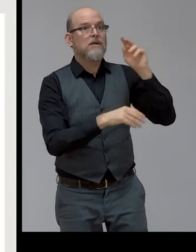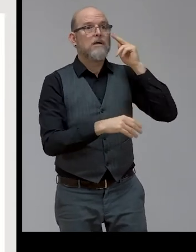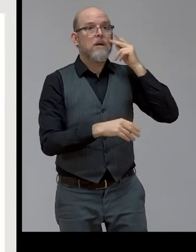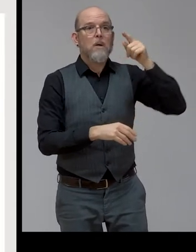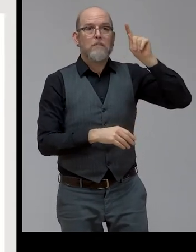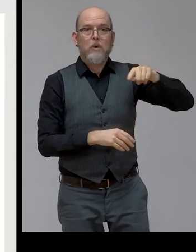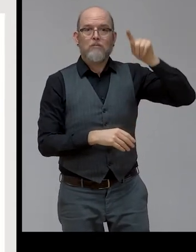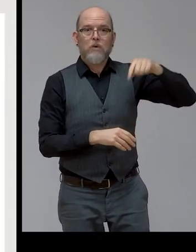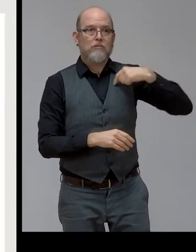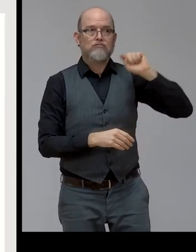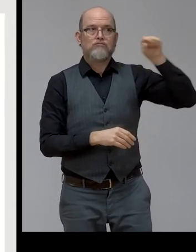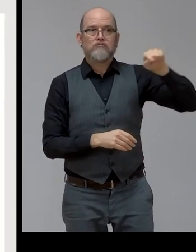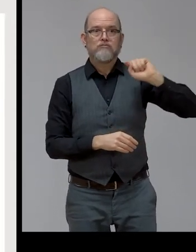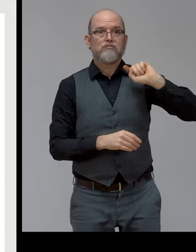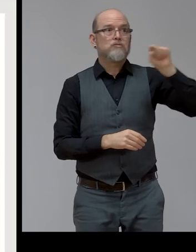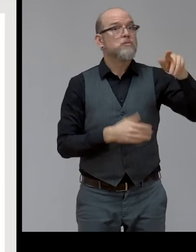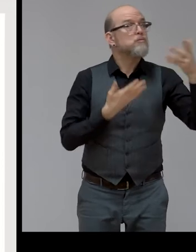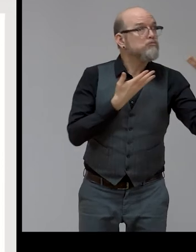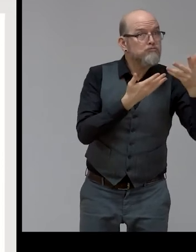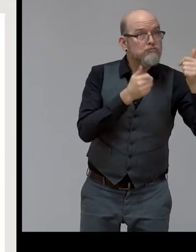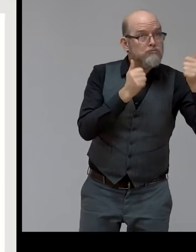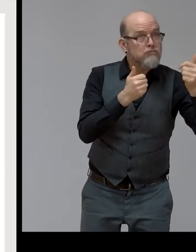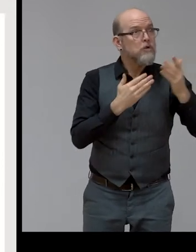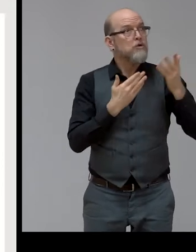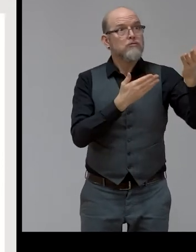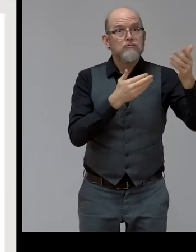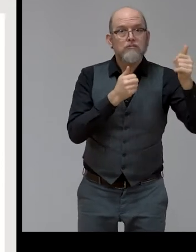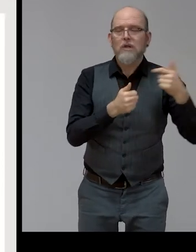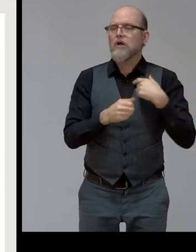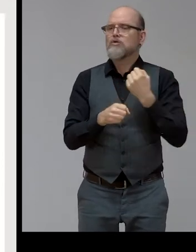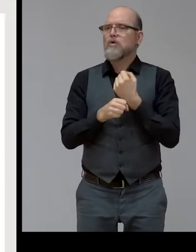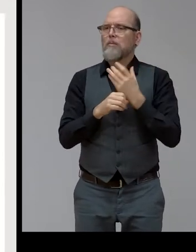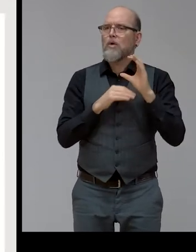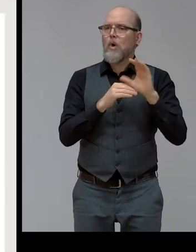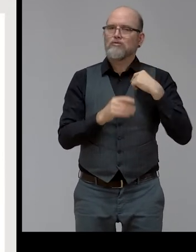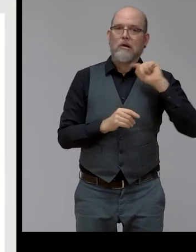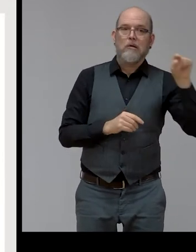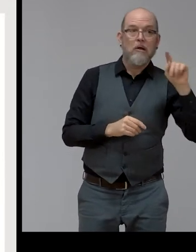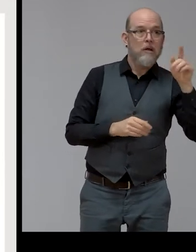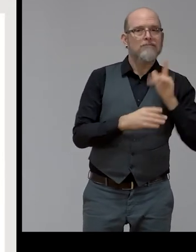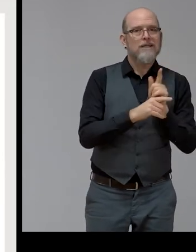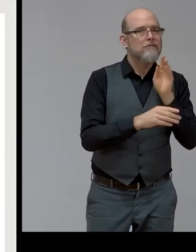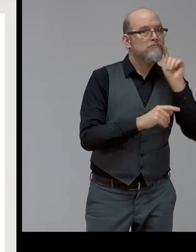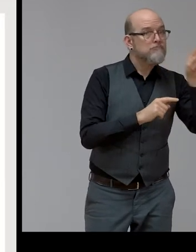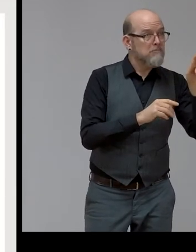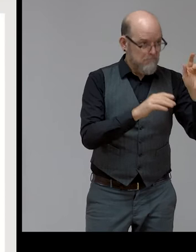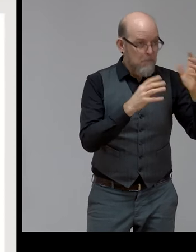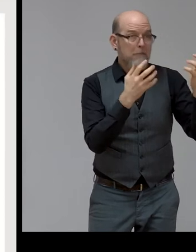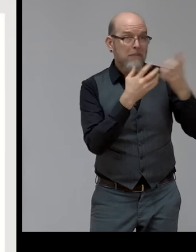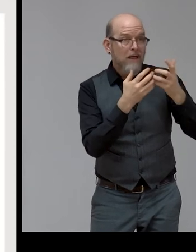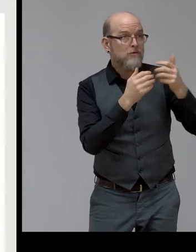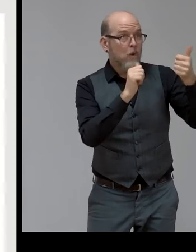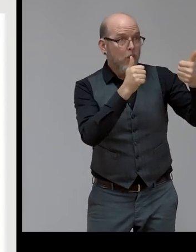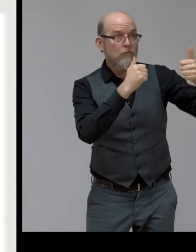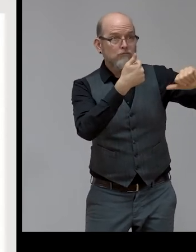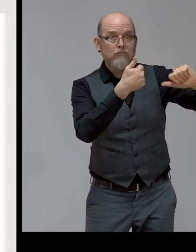They're always there, the job coach, they're always there, and they provide support if needed. When we look at the